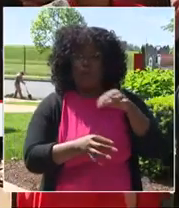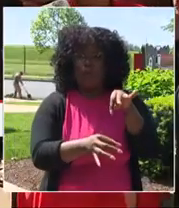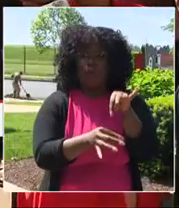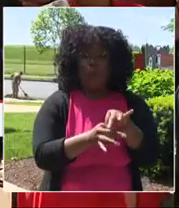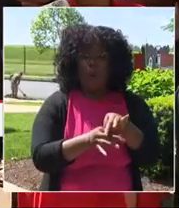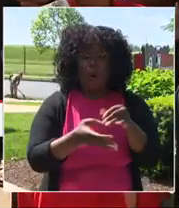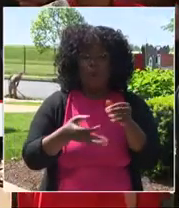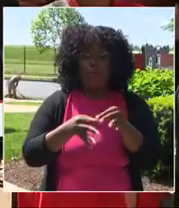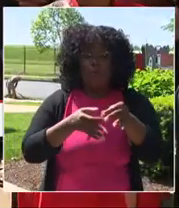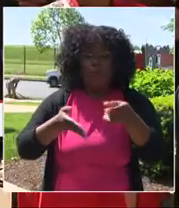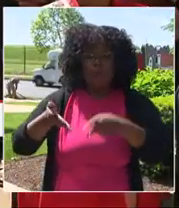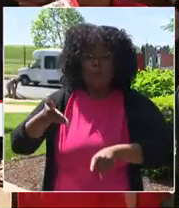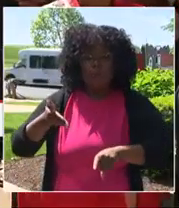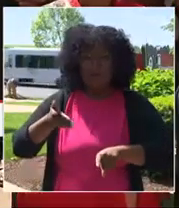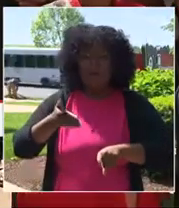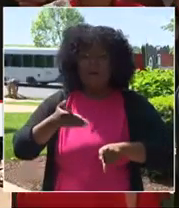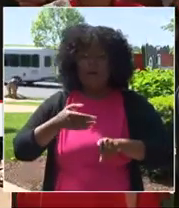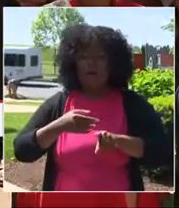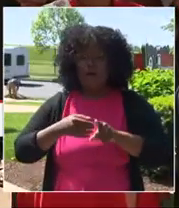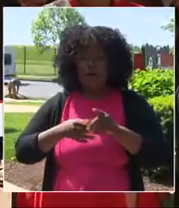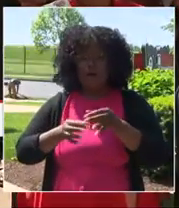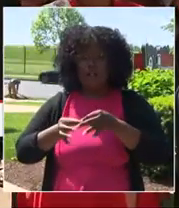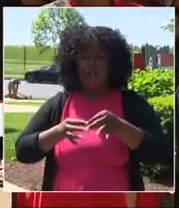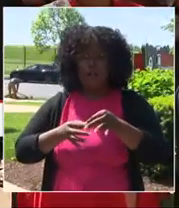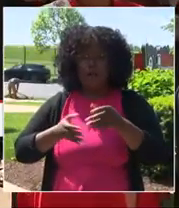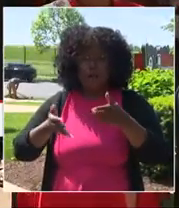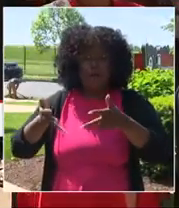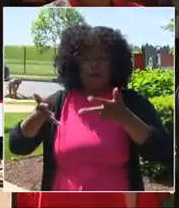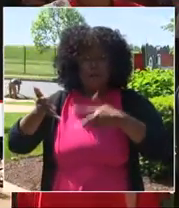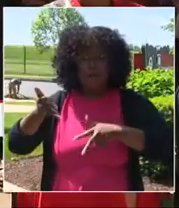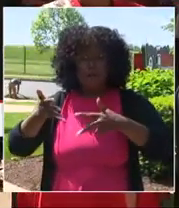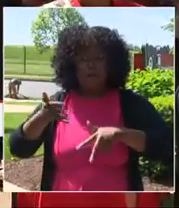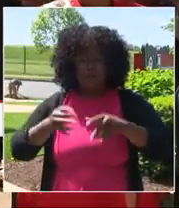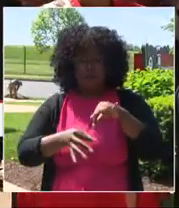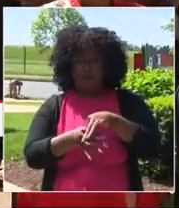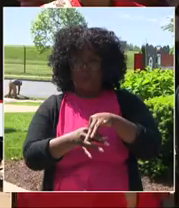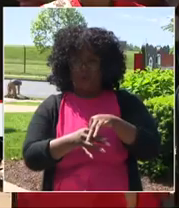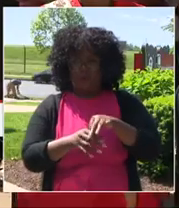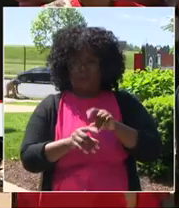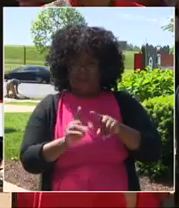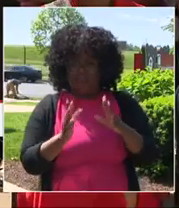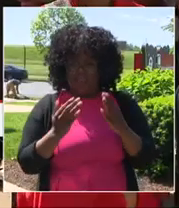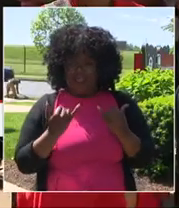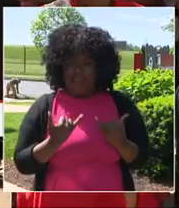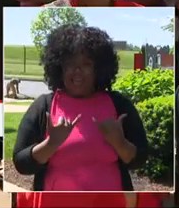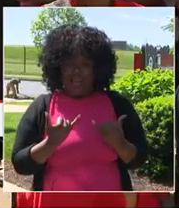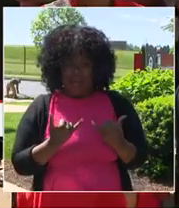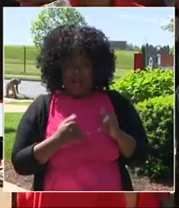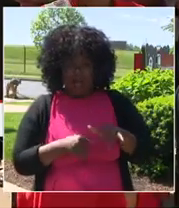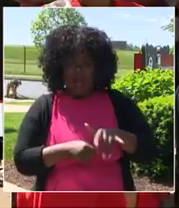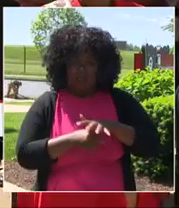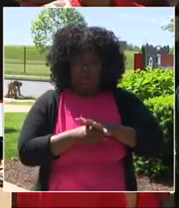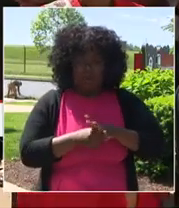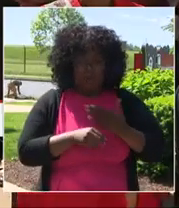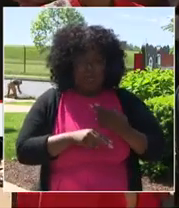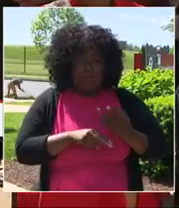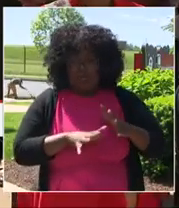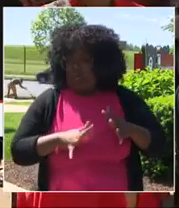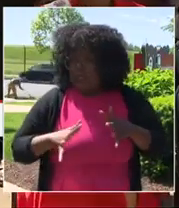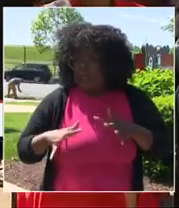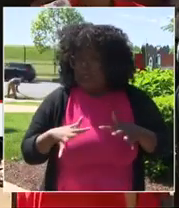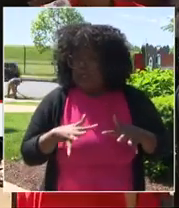out. So I think the pressure is mounting. This is not a red state, blue state issue. This is